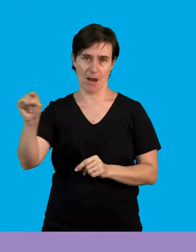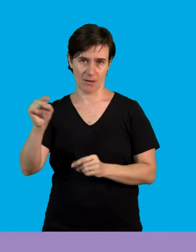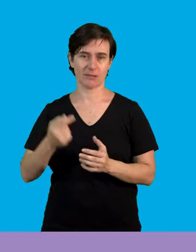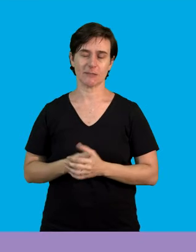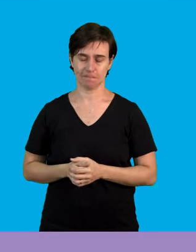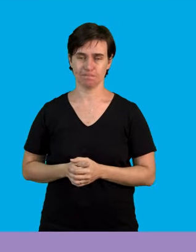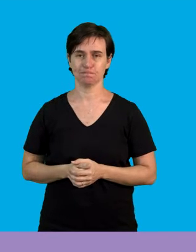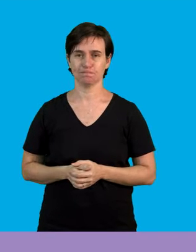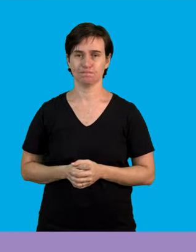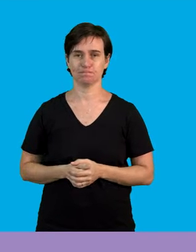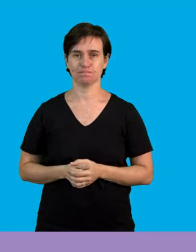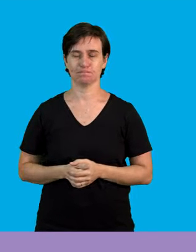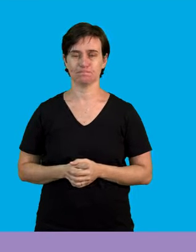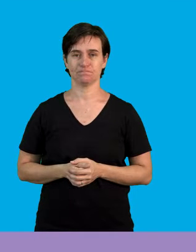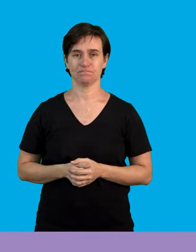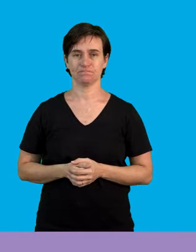And then,